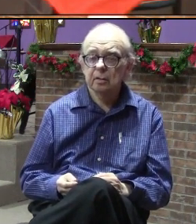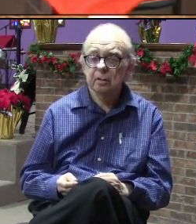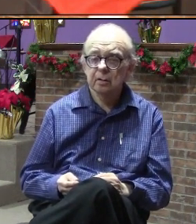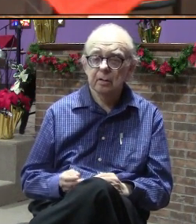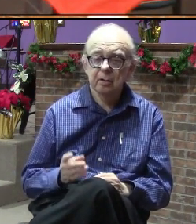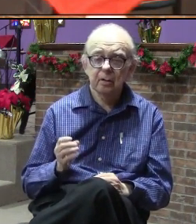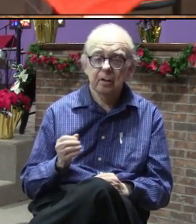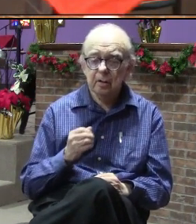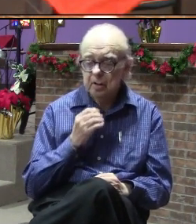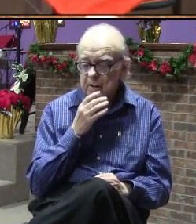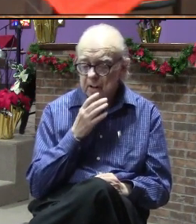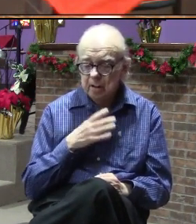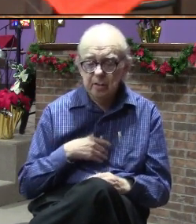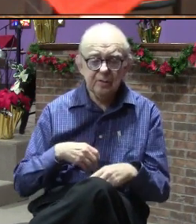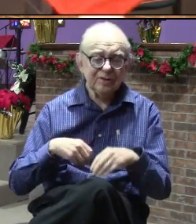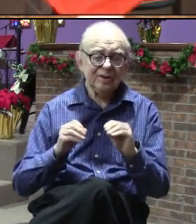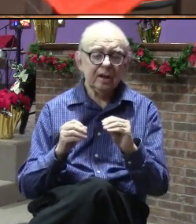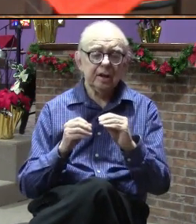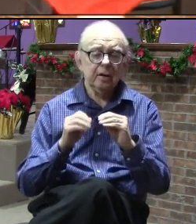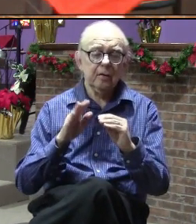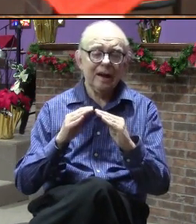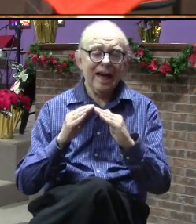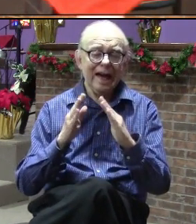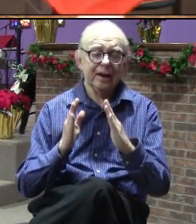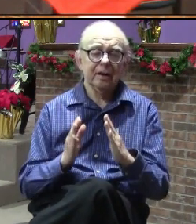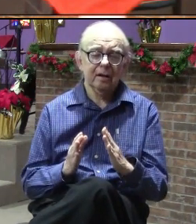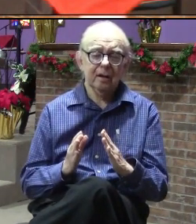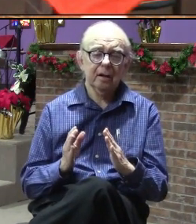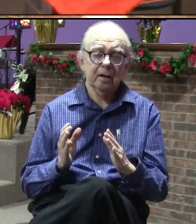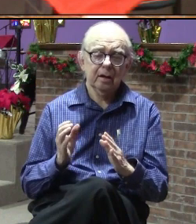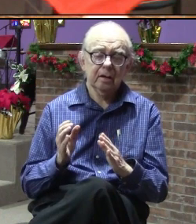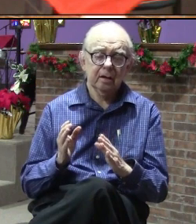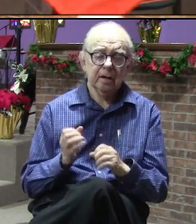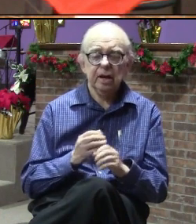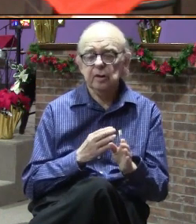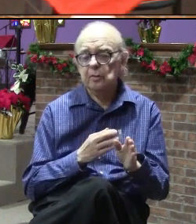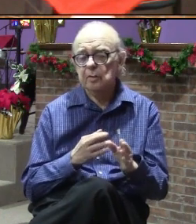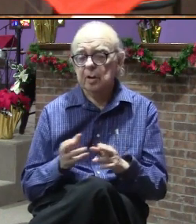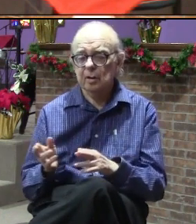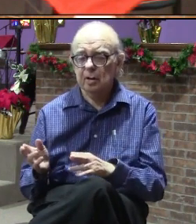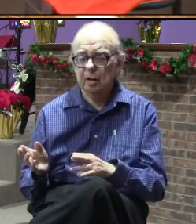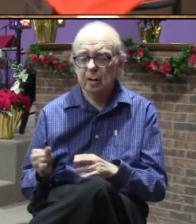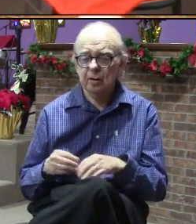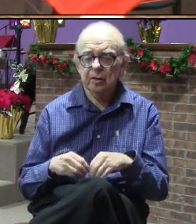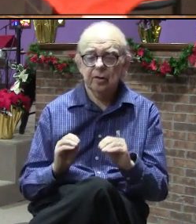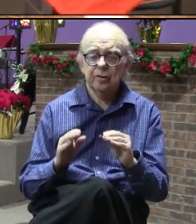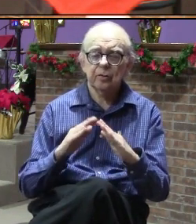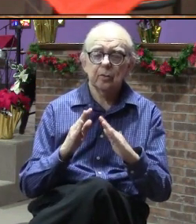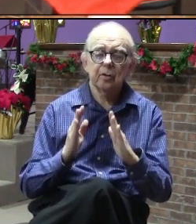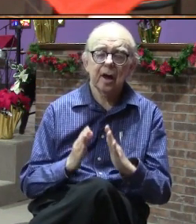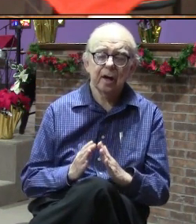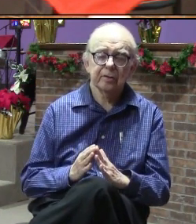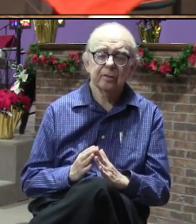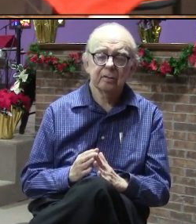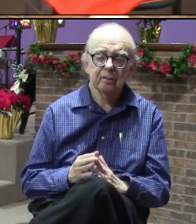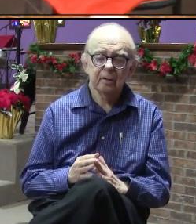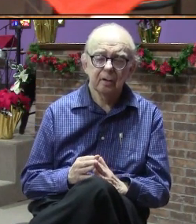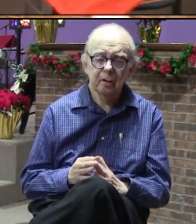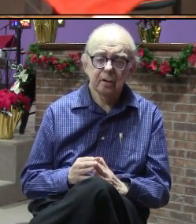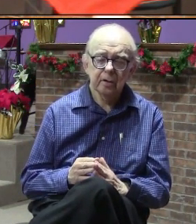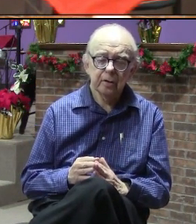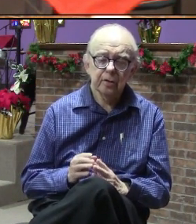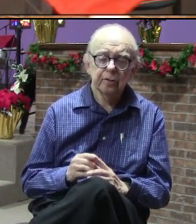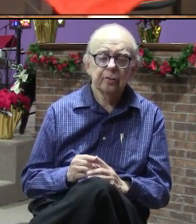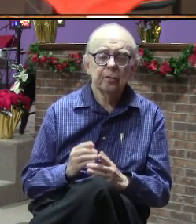And so she was selling her house and getting prepared. She sold her house to